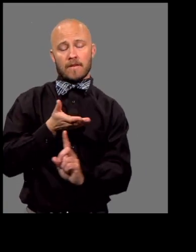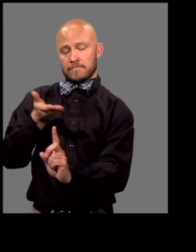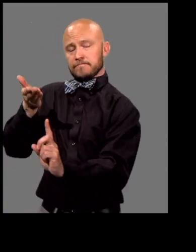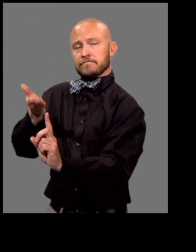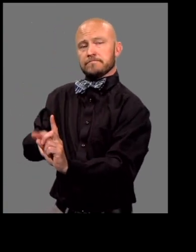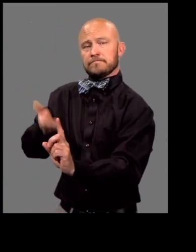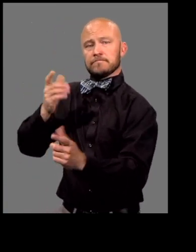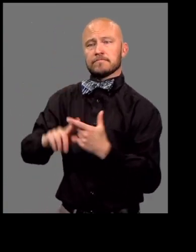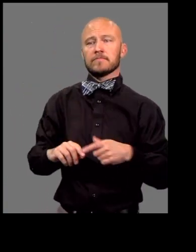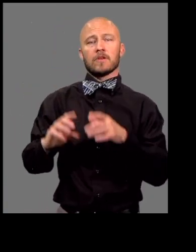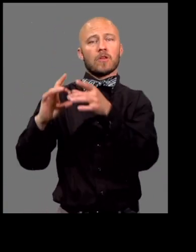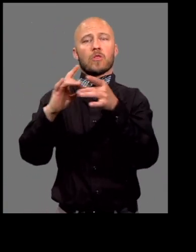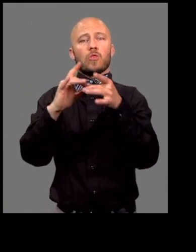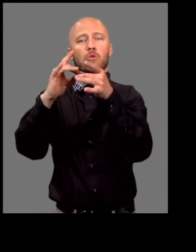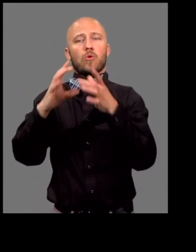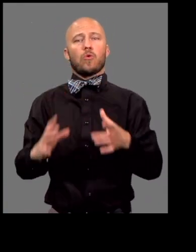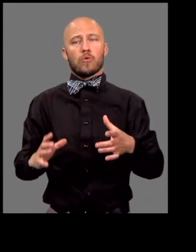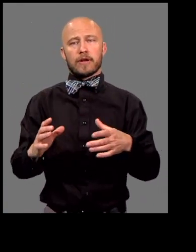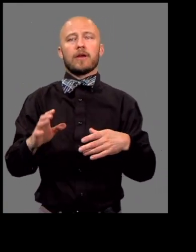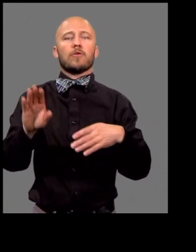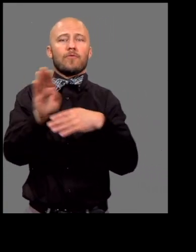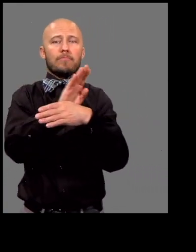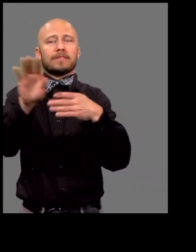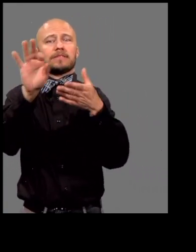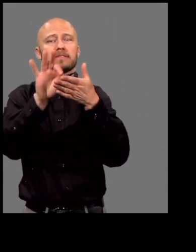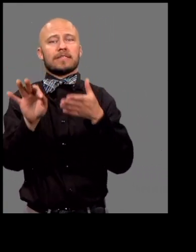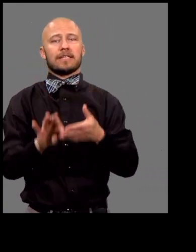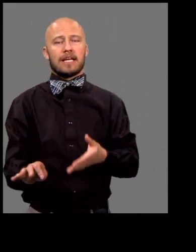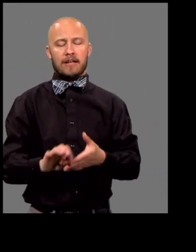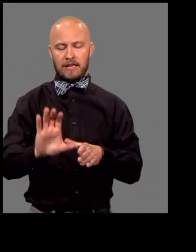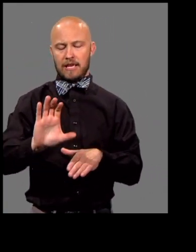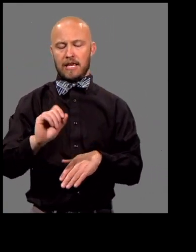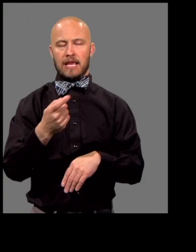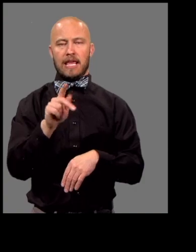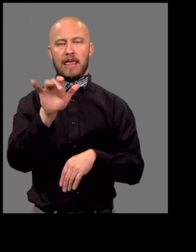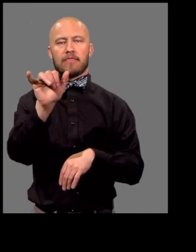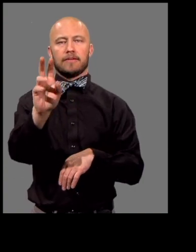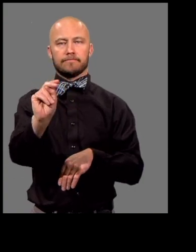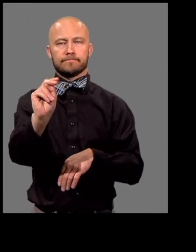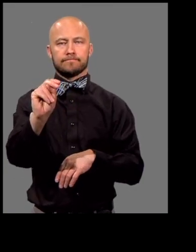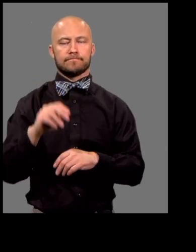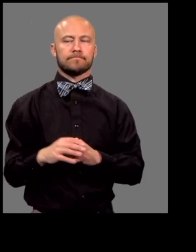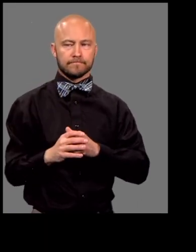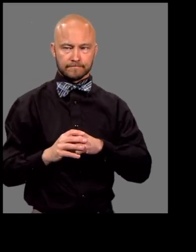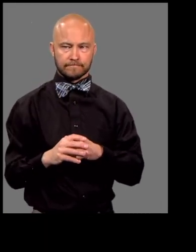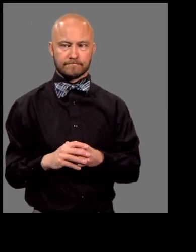And now I'd like to introduce our coordinator in Business and Accounting, Ms. Kathleen Collins.